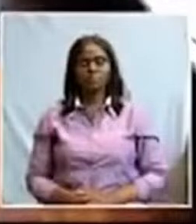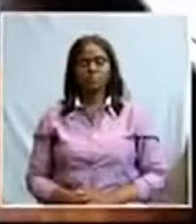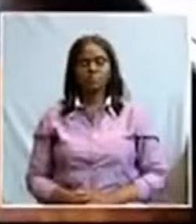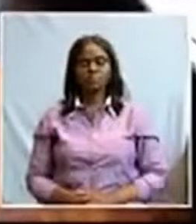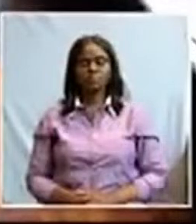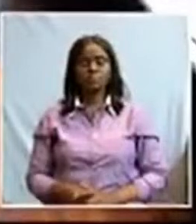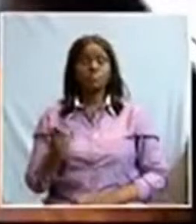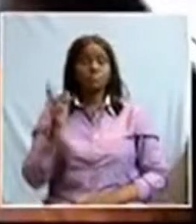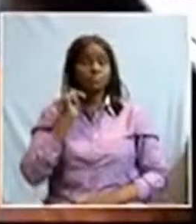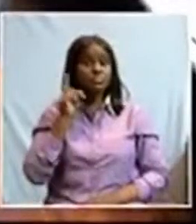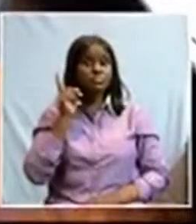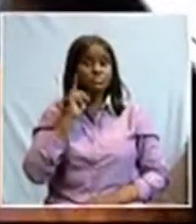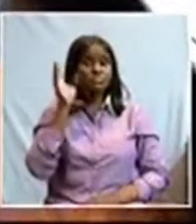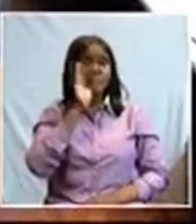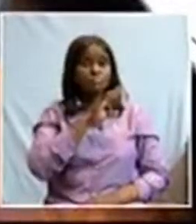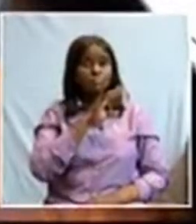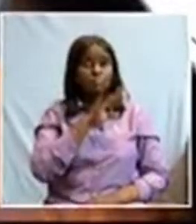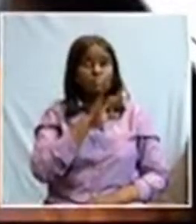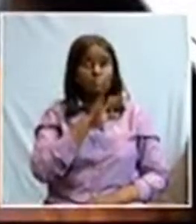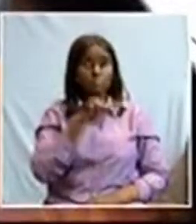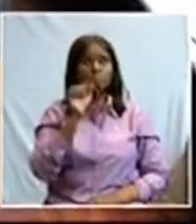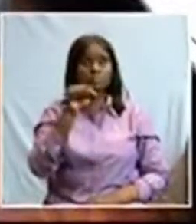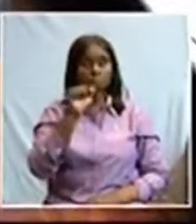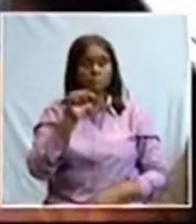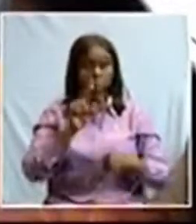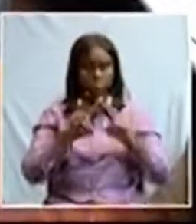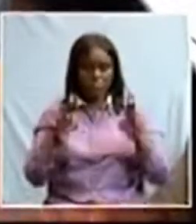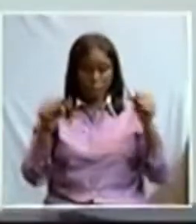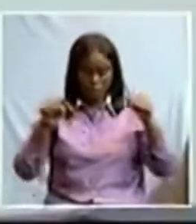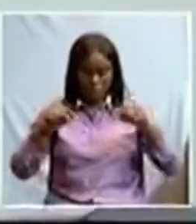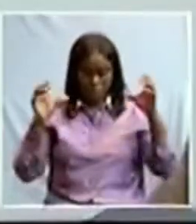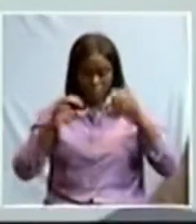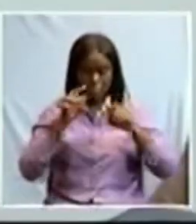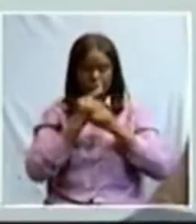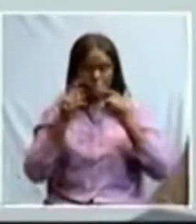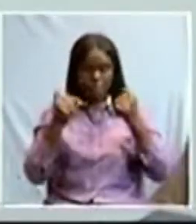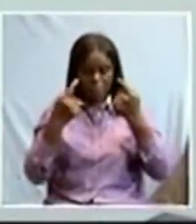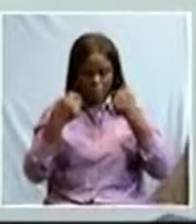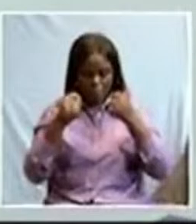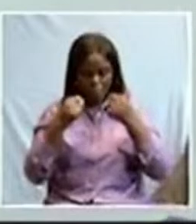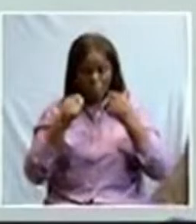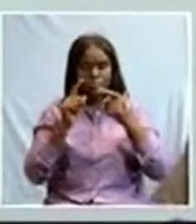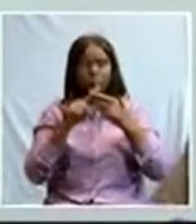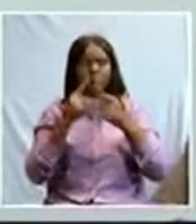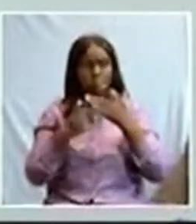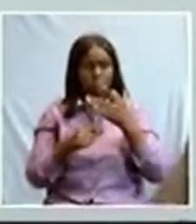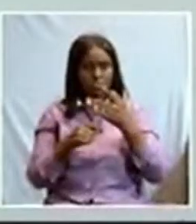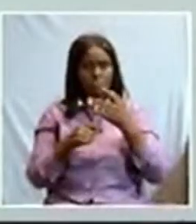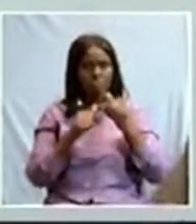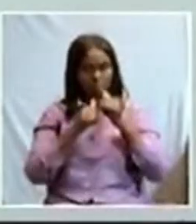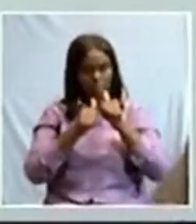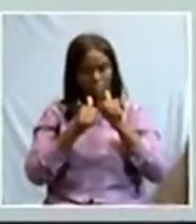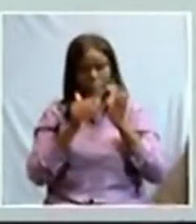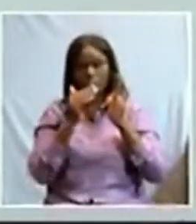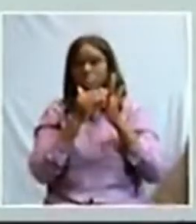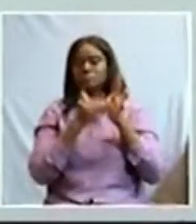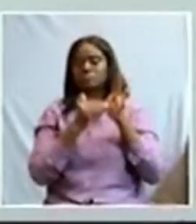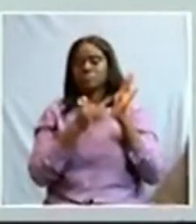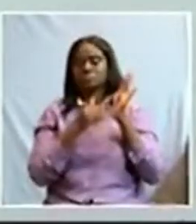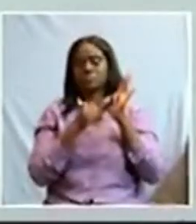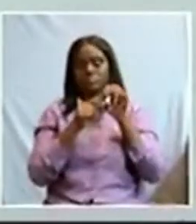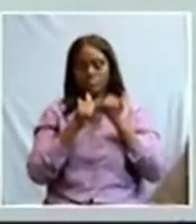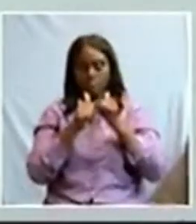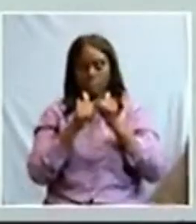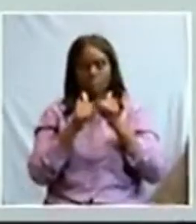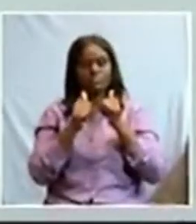You get that concern? Yes, Chair. This committee is just trying to follow the guidelines. We